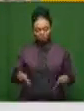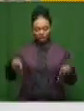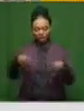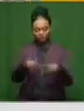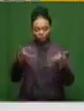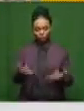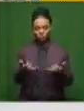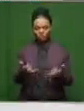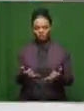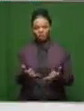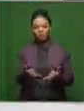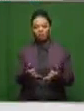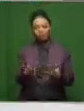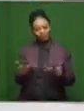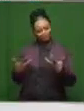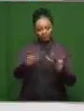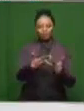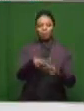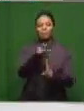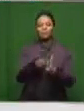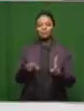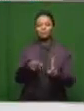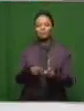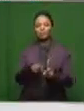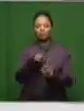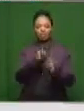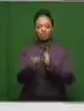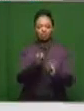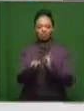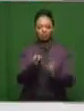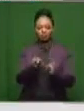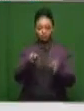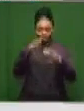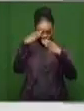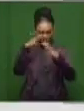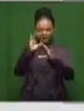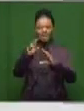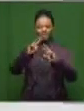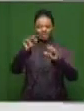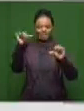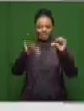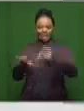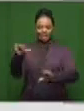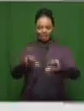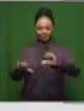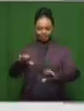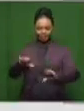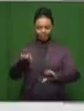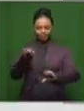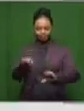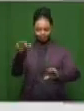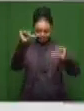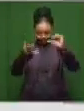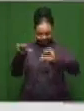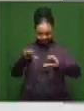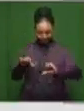that you've got the right people to talk about the science. So I think let's let's take the science and the comments about the science versus freedom of choice, which